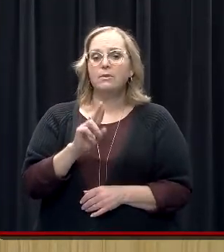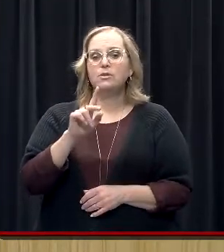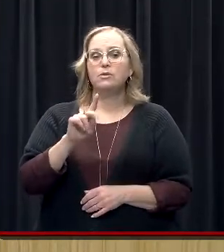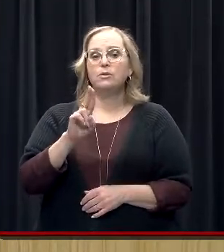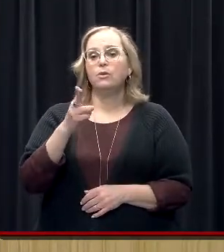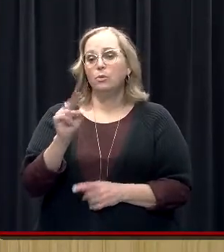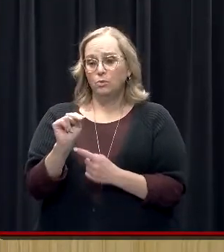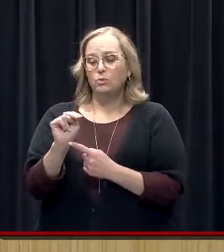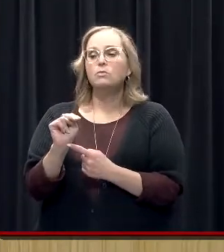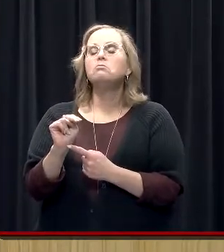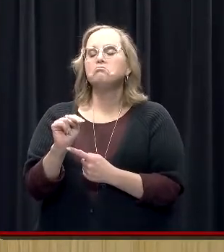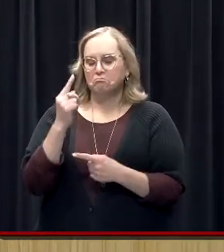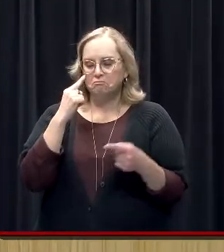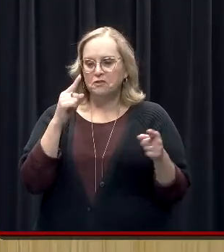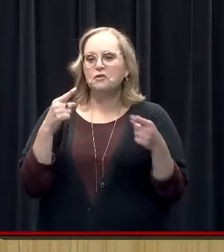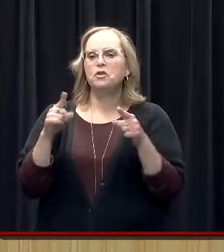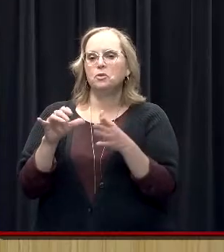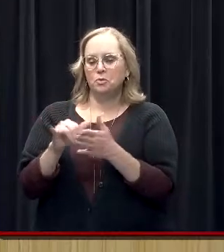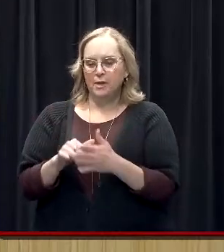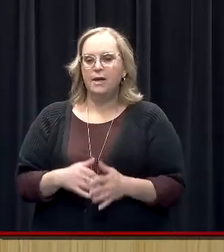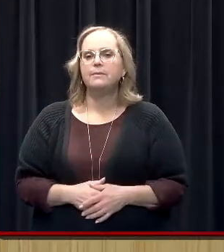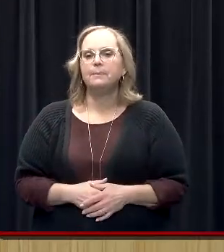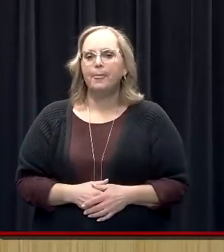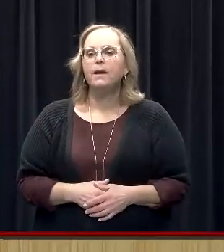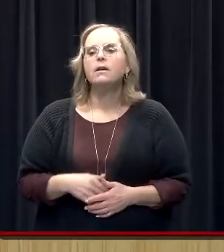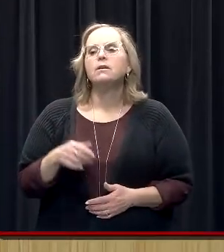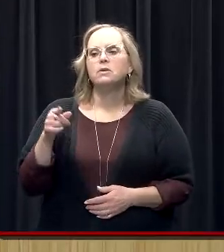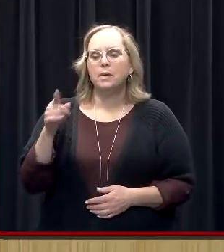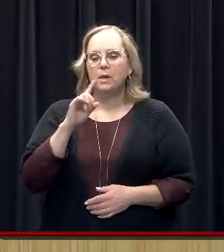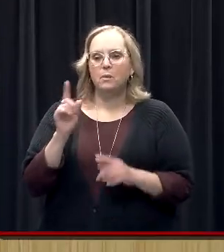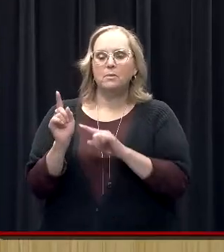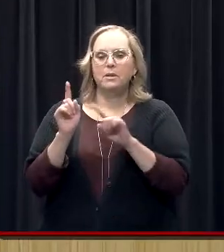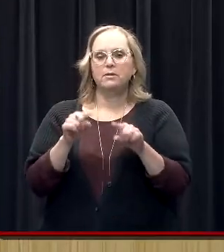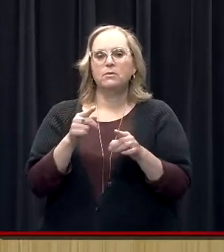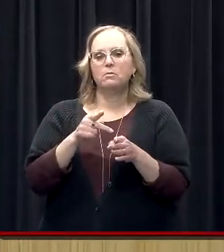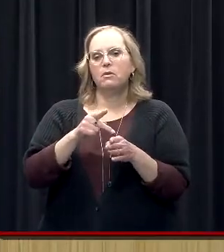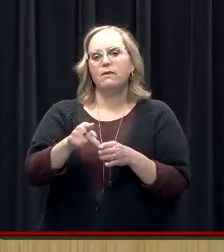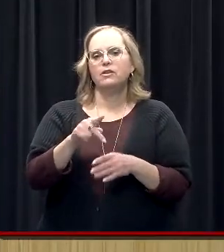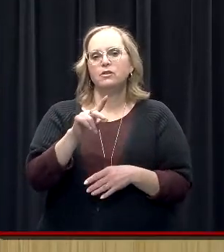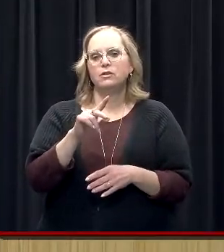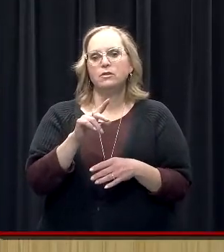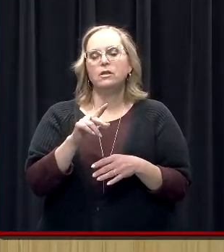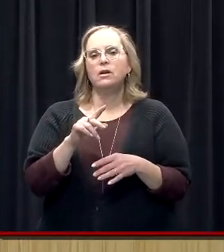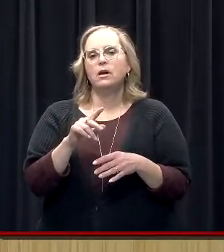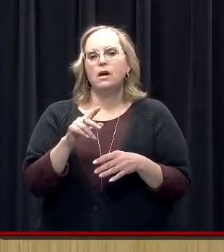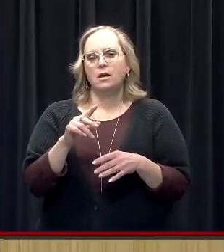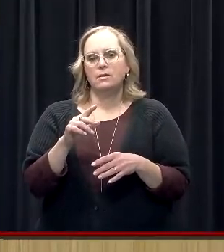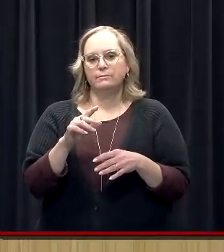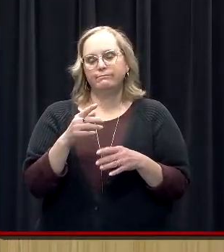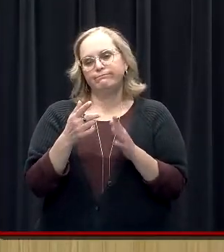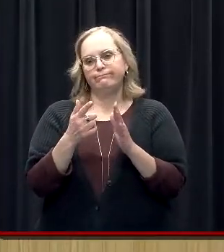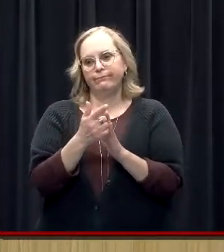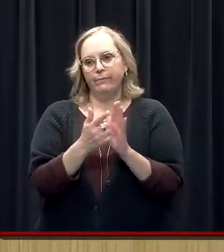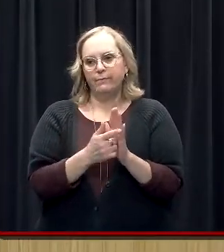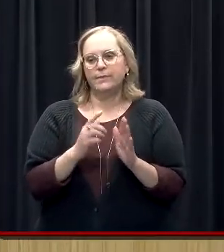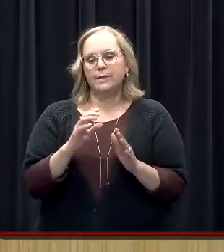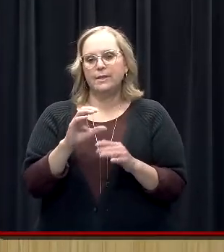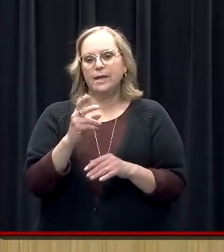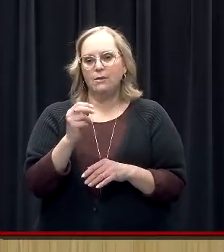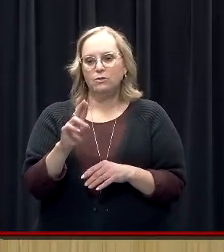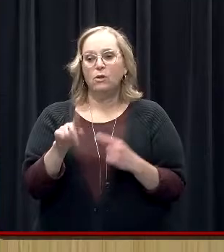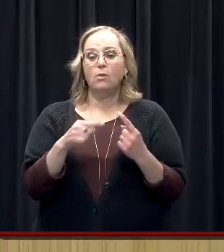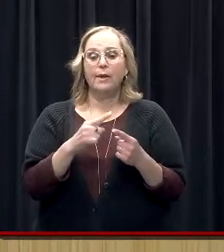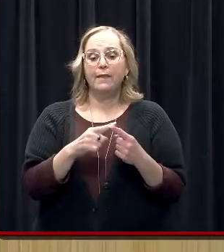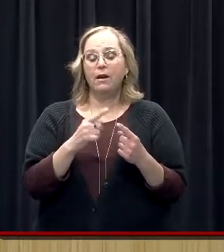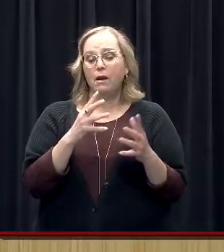has agreed to do that. So he will be attending professional council, and then when there are updates during executive session, he